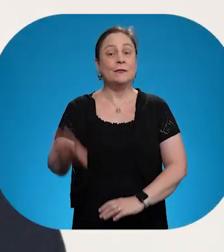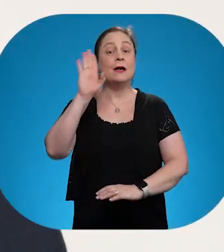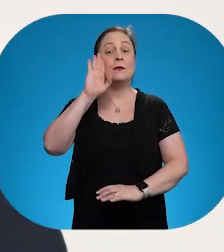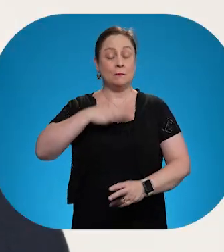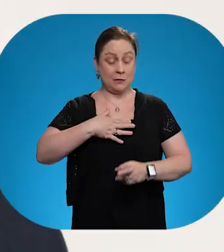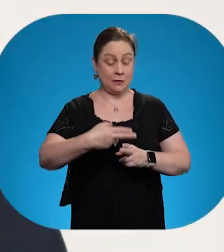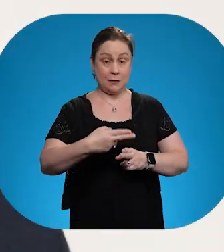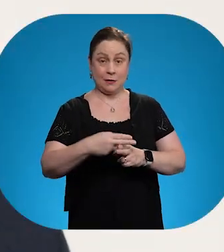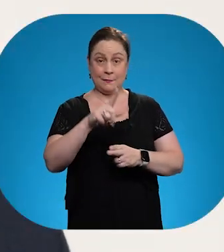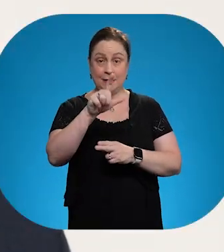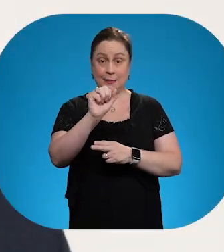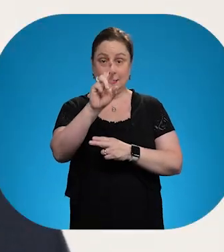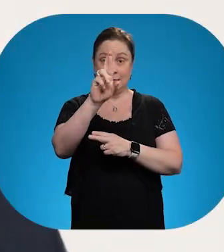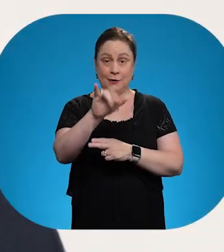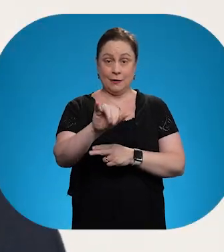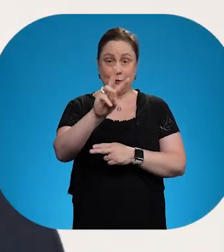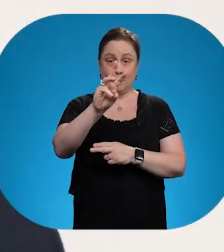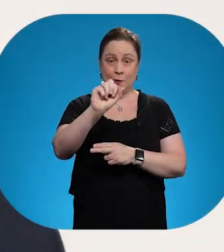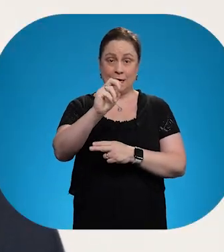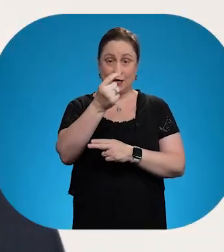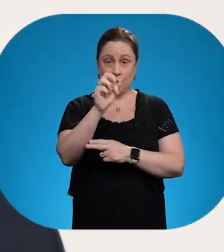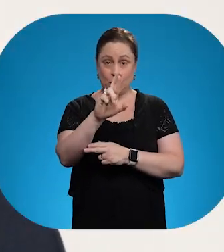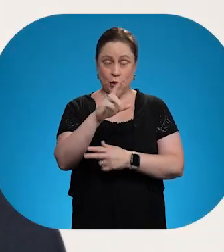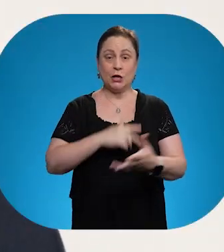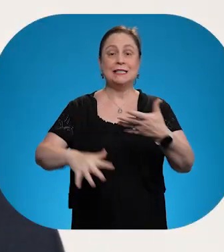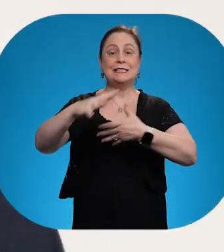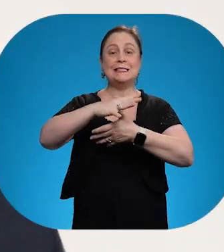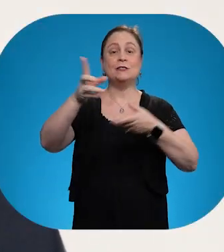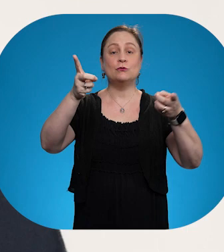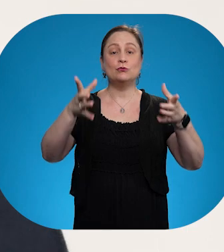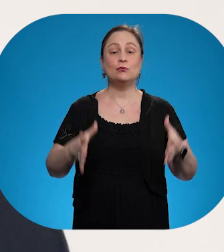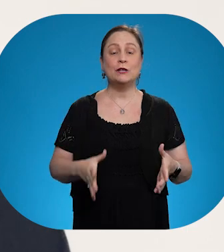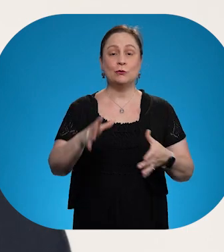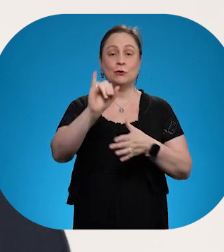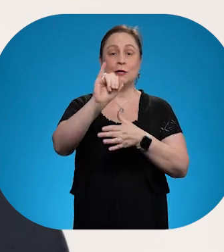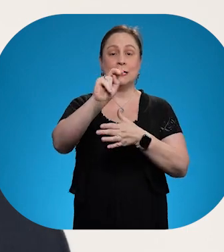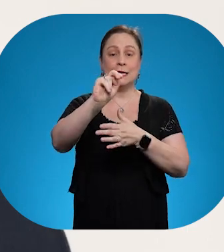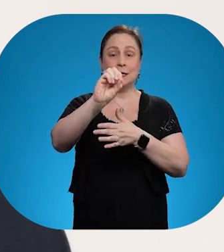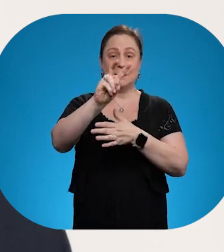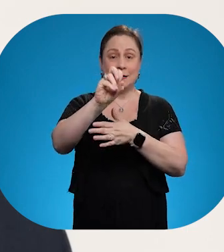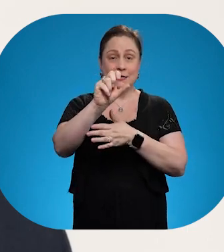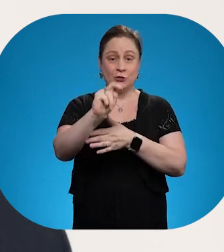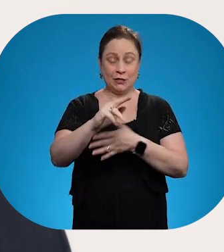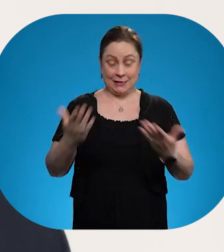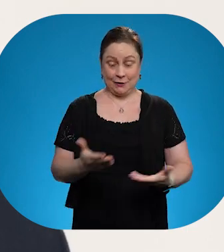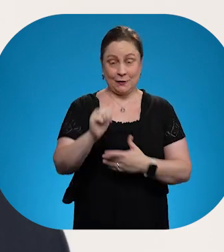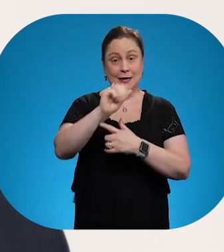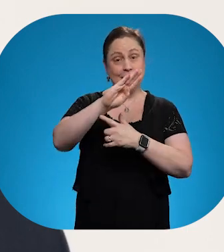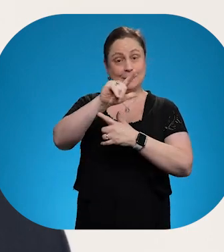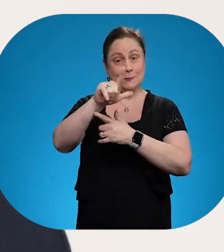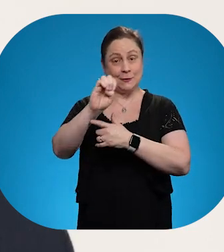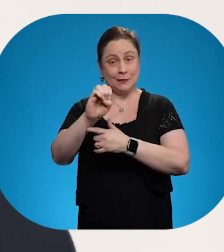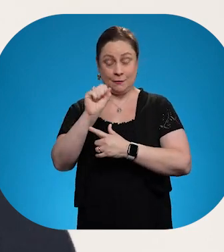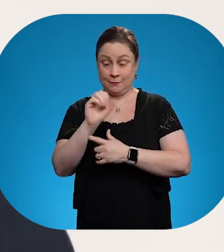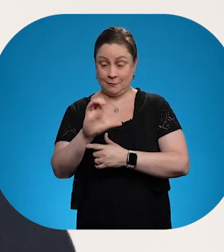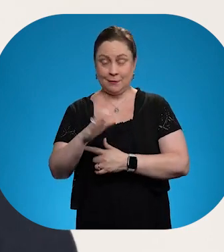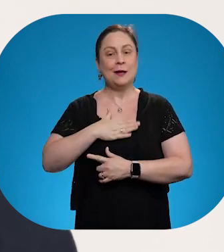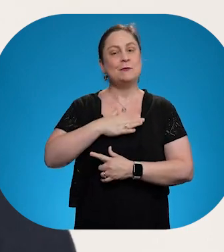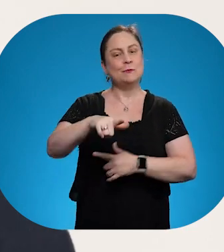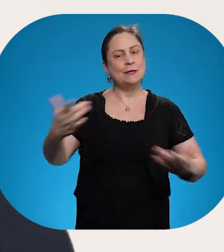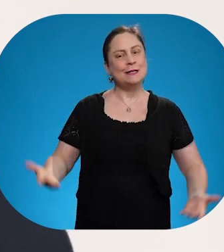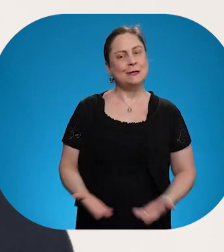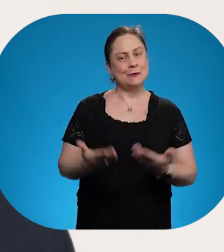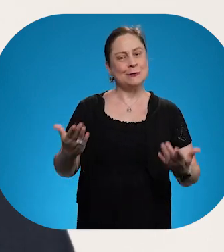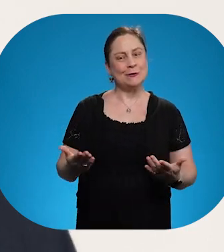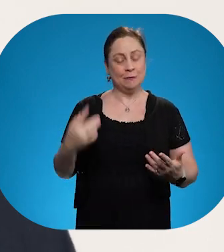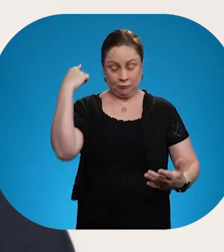Hello, my name is Larry Wenger and I'm the Senior Director of Innovation here at ABLE South Carolina. I'm glad you've been able to join us today. By way of